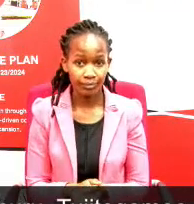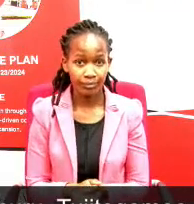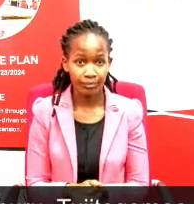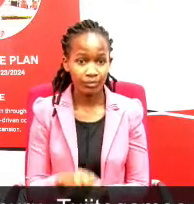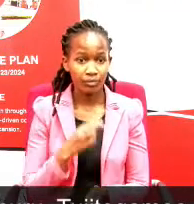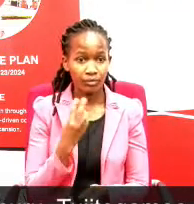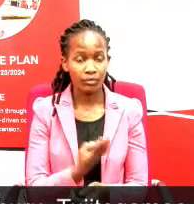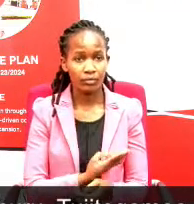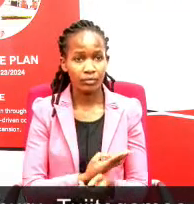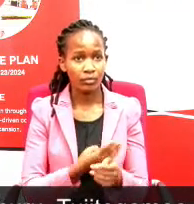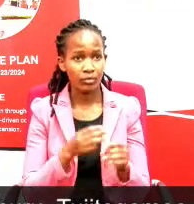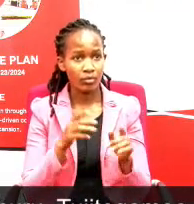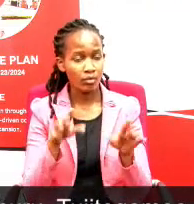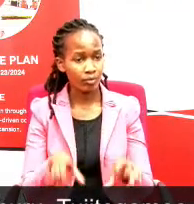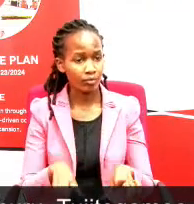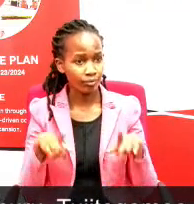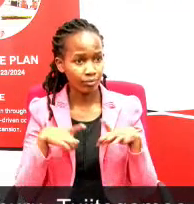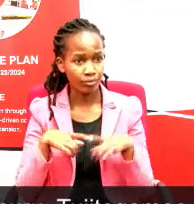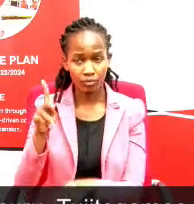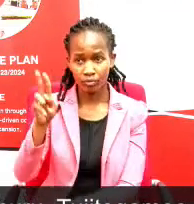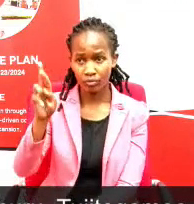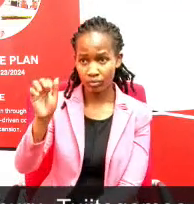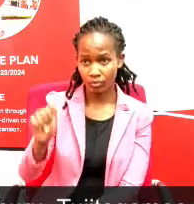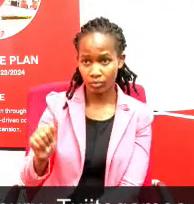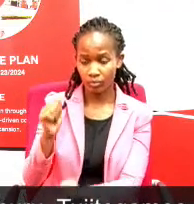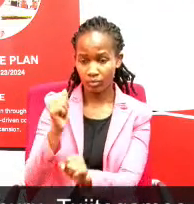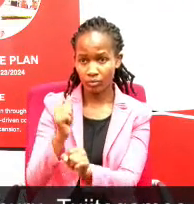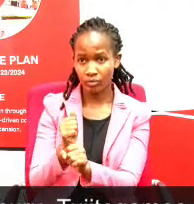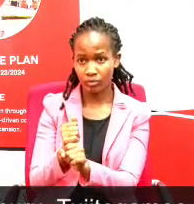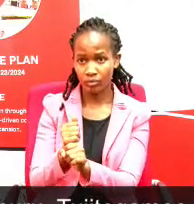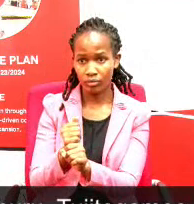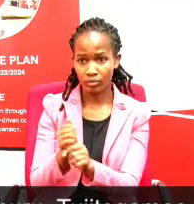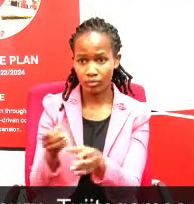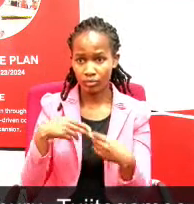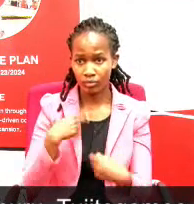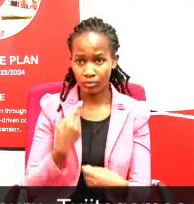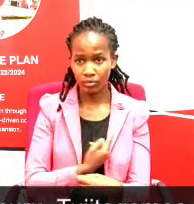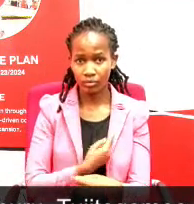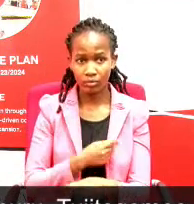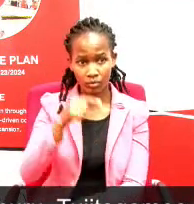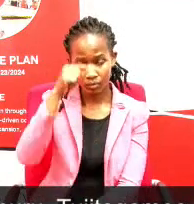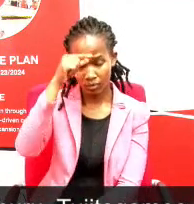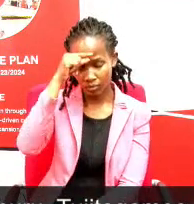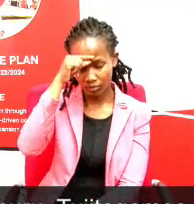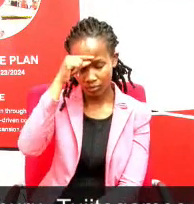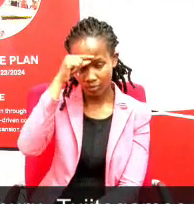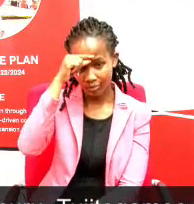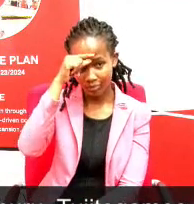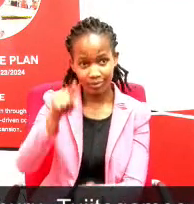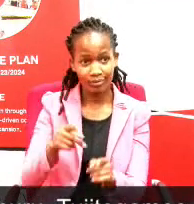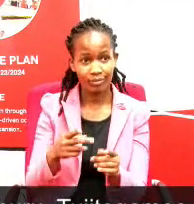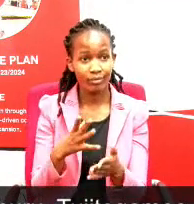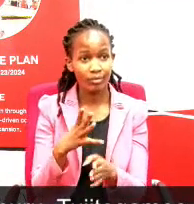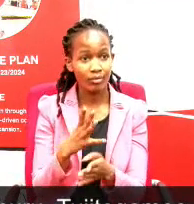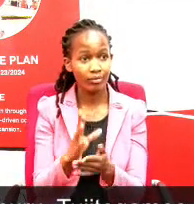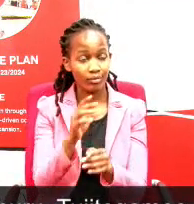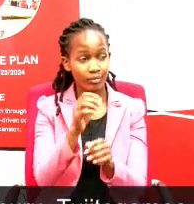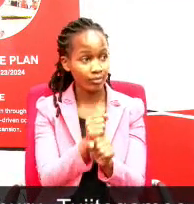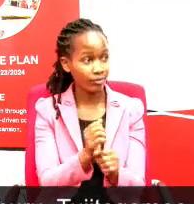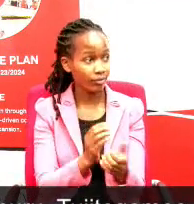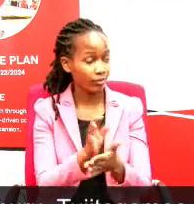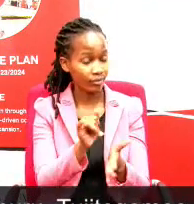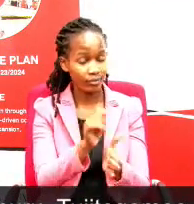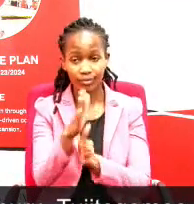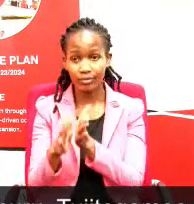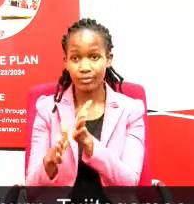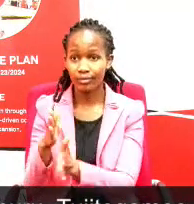We remain alive as KRA of the mandate bestowed to us by the government and stakeholders, and through this